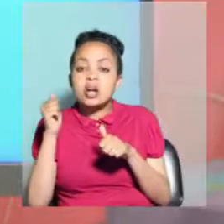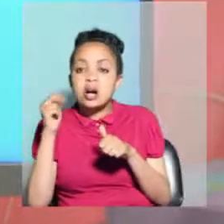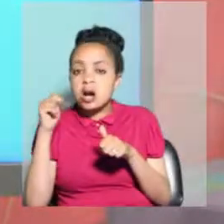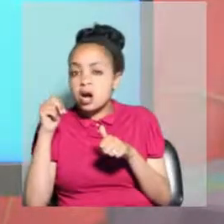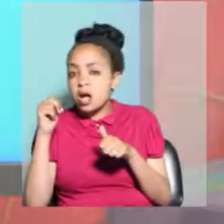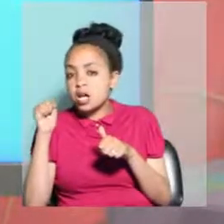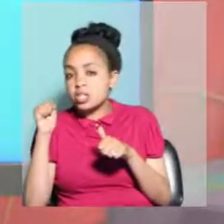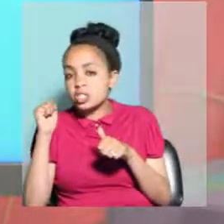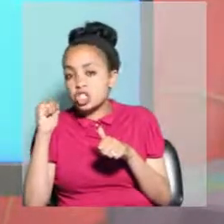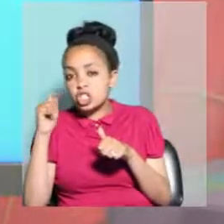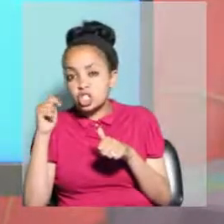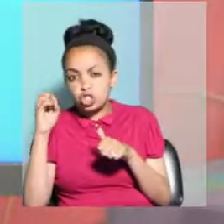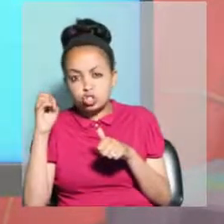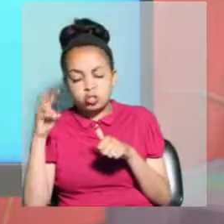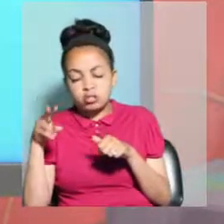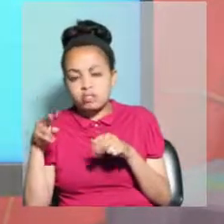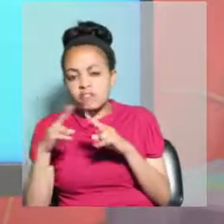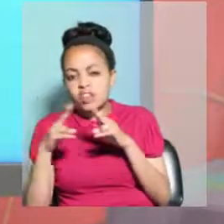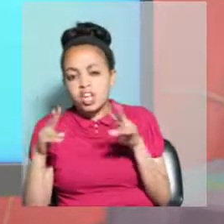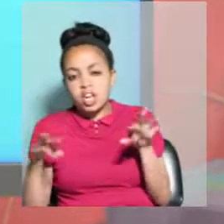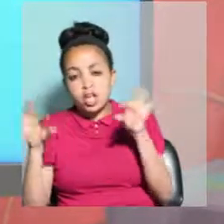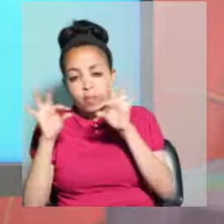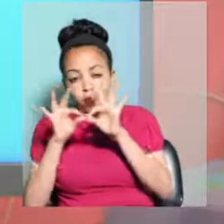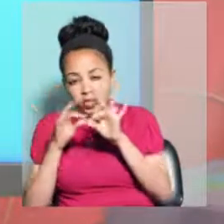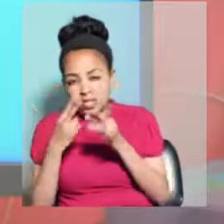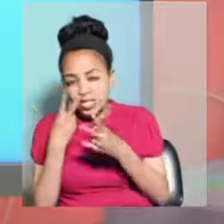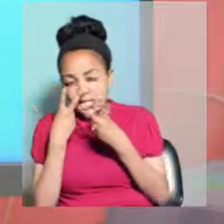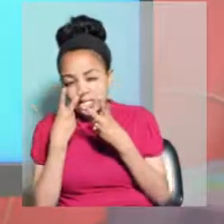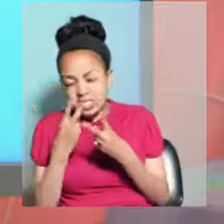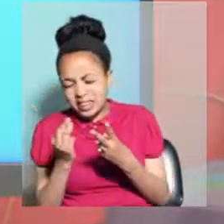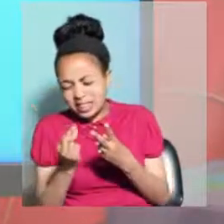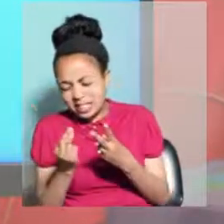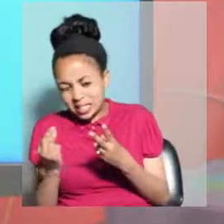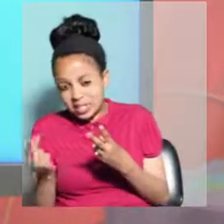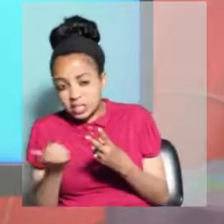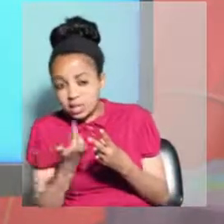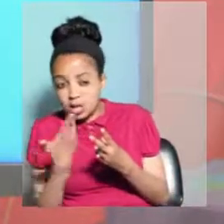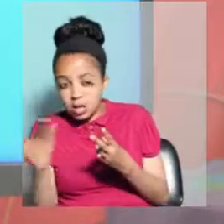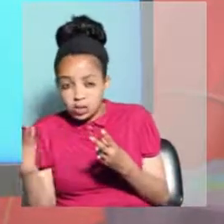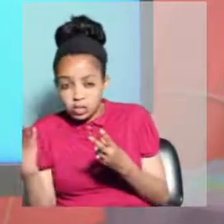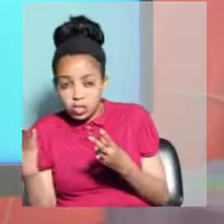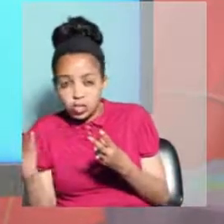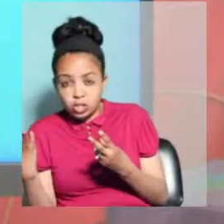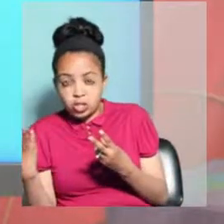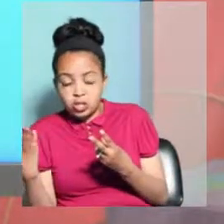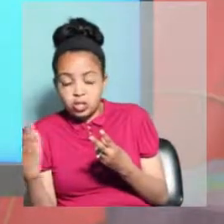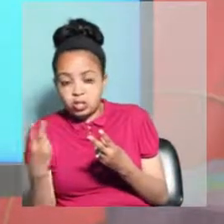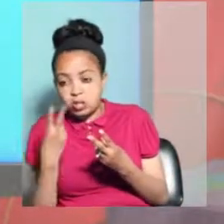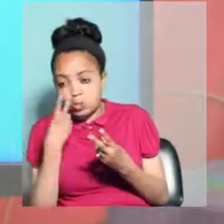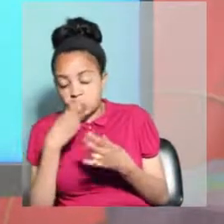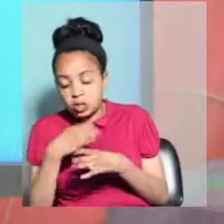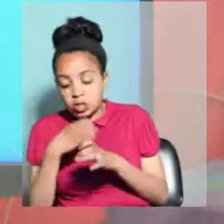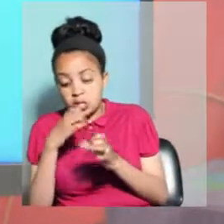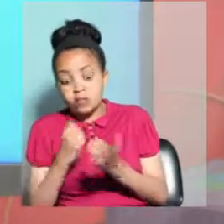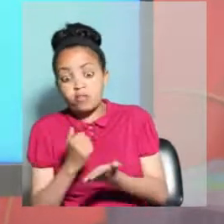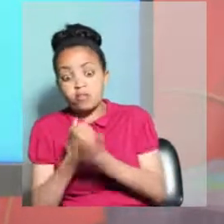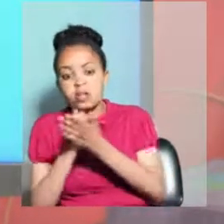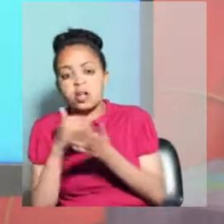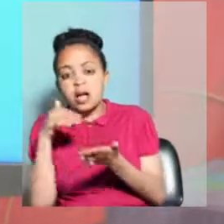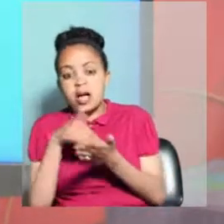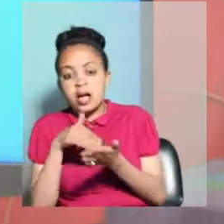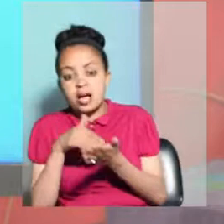microscope, which is very important in seeing detailed structure of specimens that are seen. And